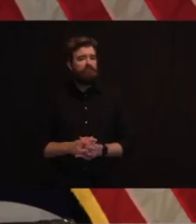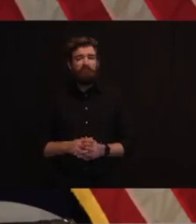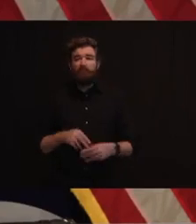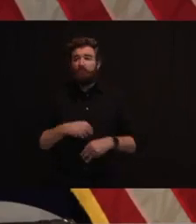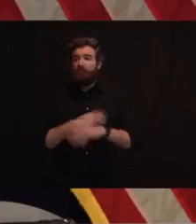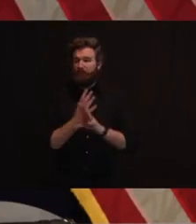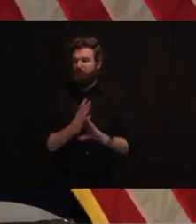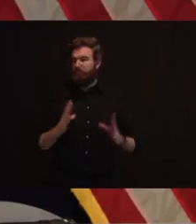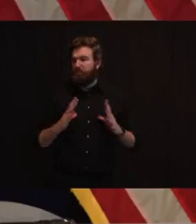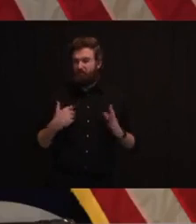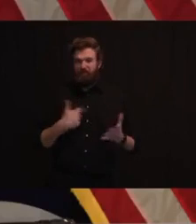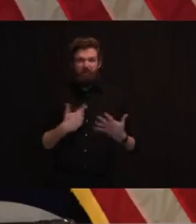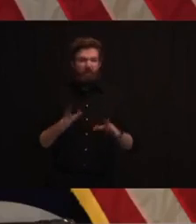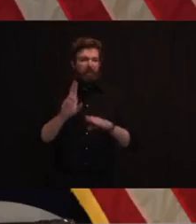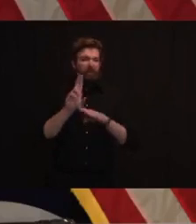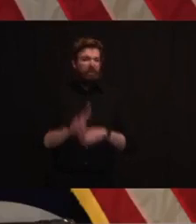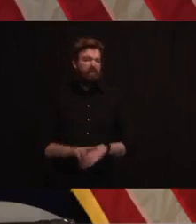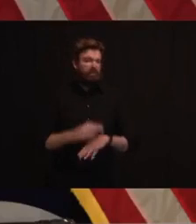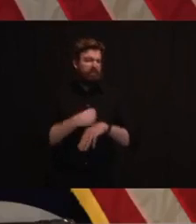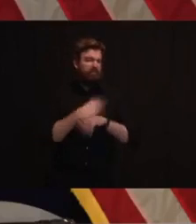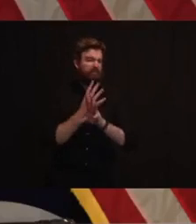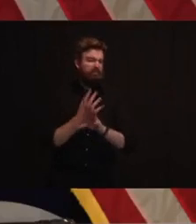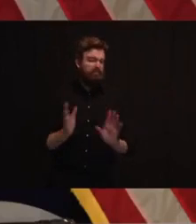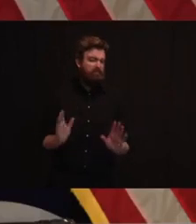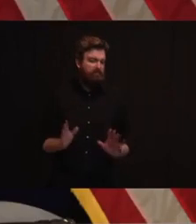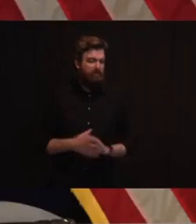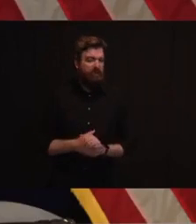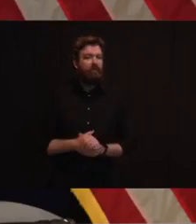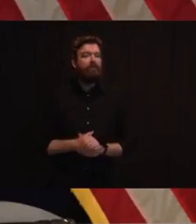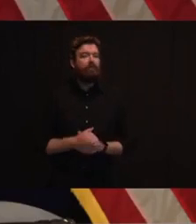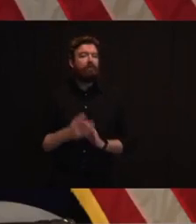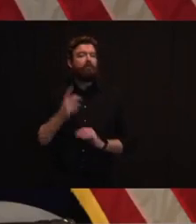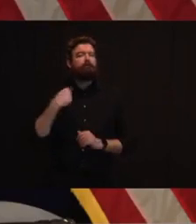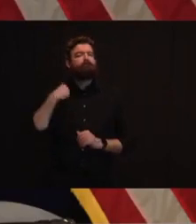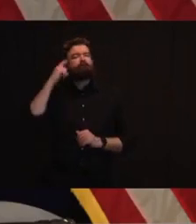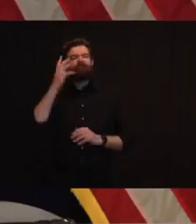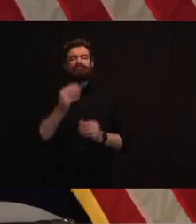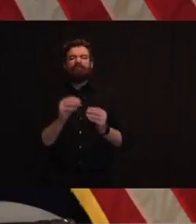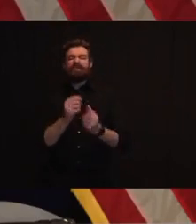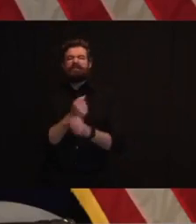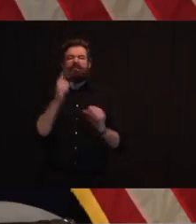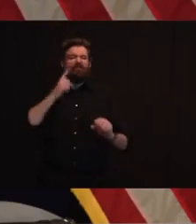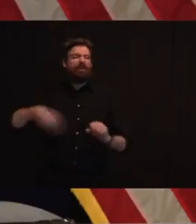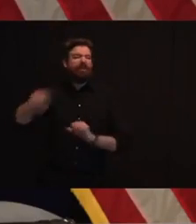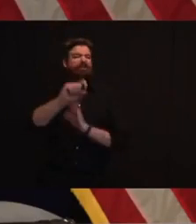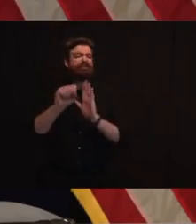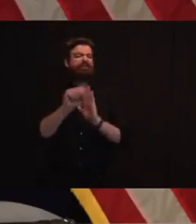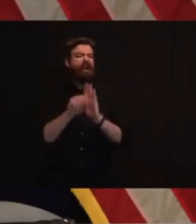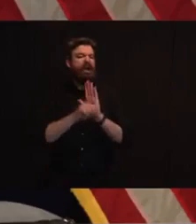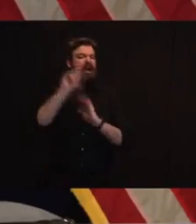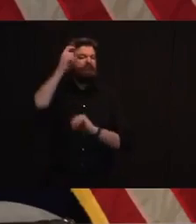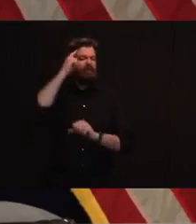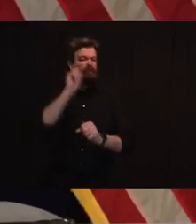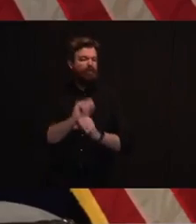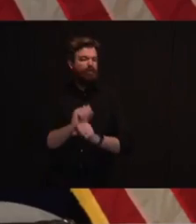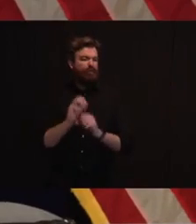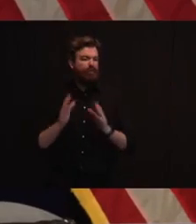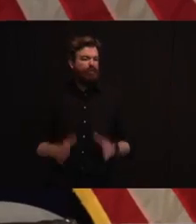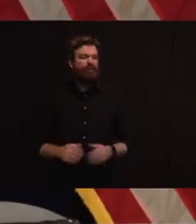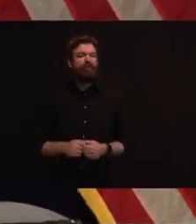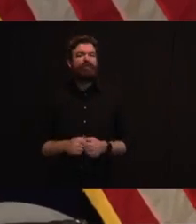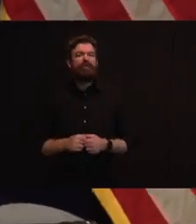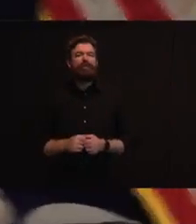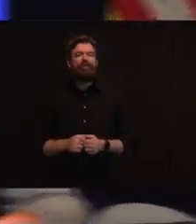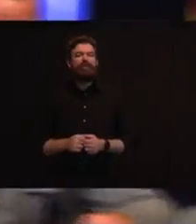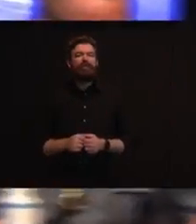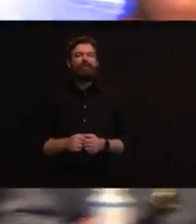facilitate any security or response measures, the fewer folks in and around Trenton, the better. Thank you, Gov. Judy,